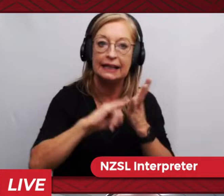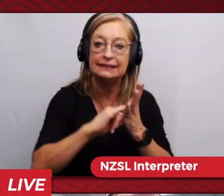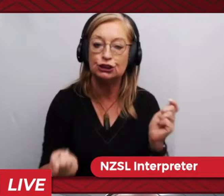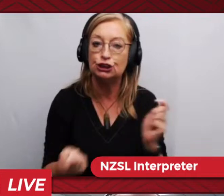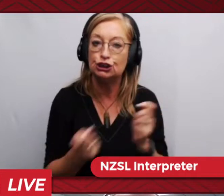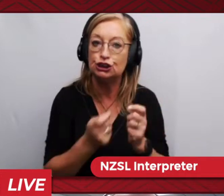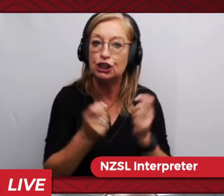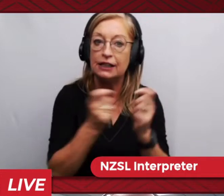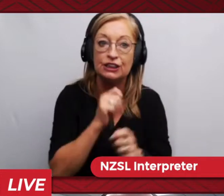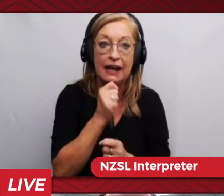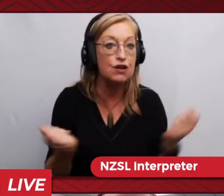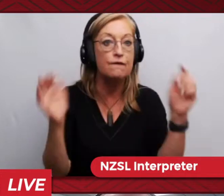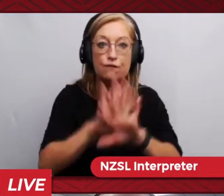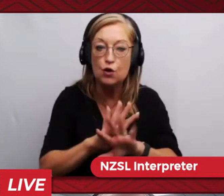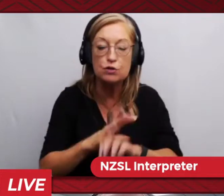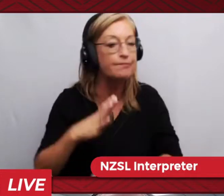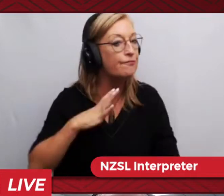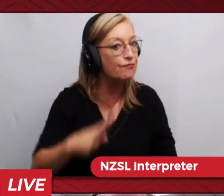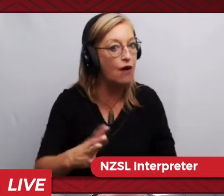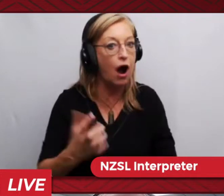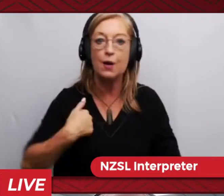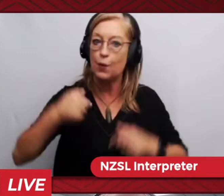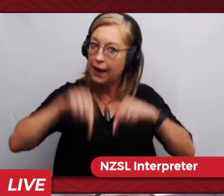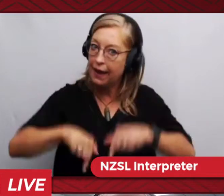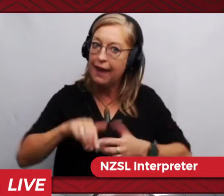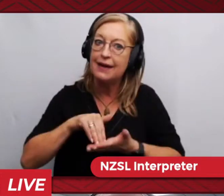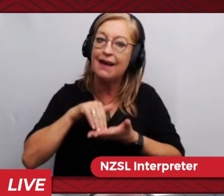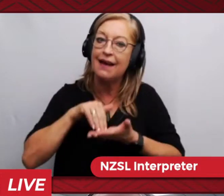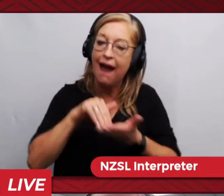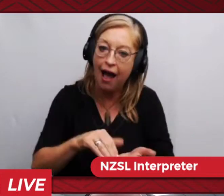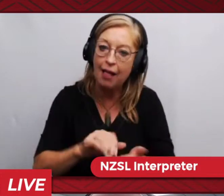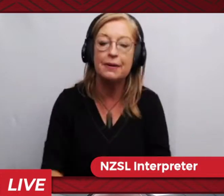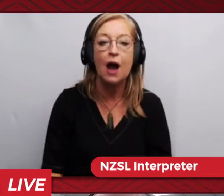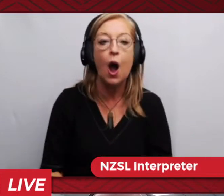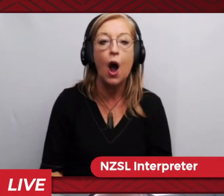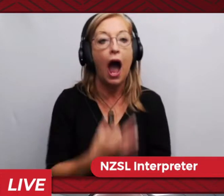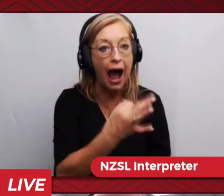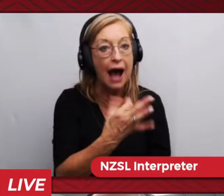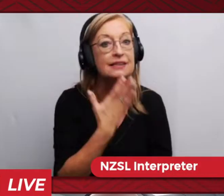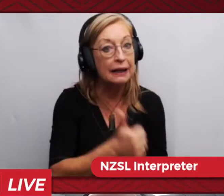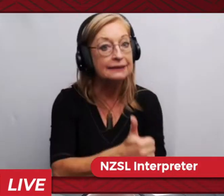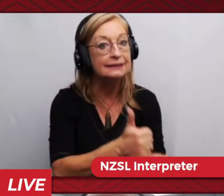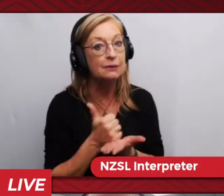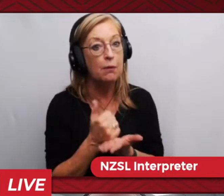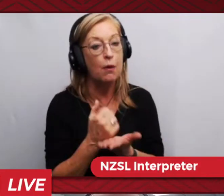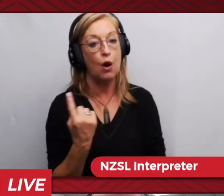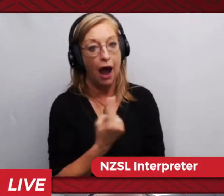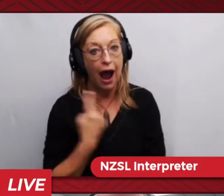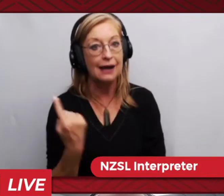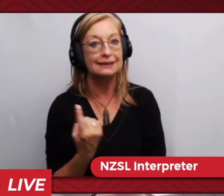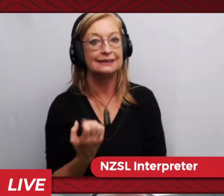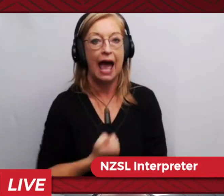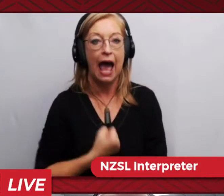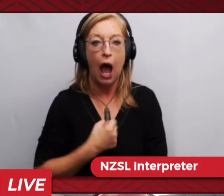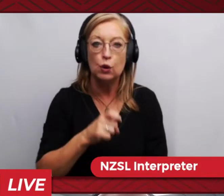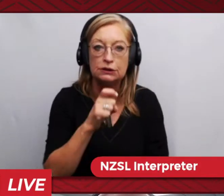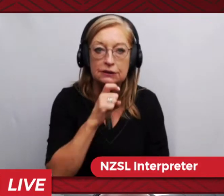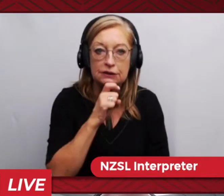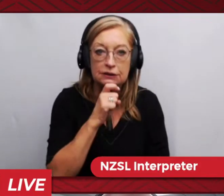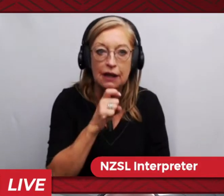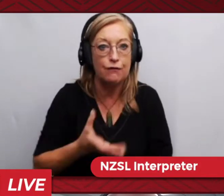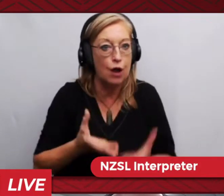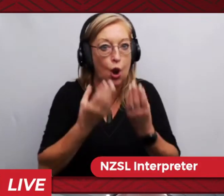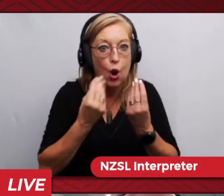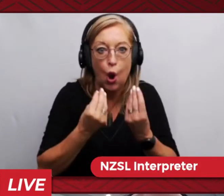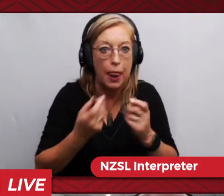We're here to help you. We just ask that you also are supportive of us. Our staff are also trying to get their heads around the changes and